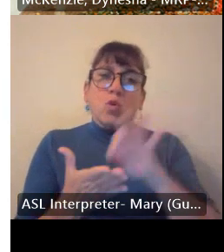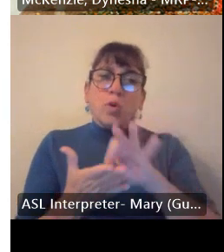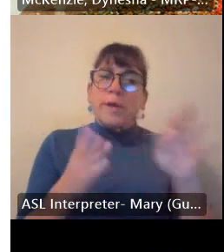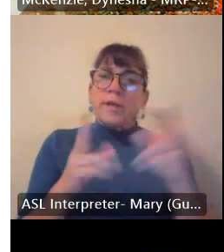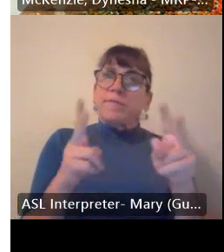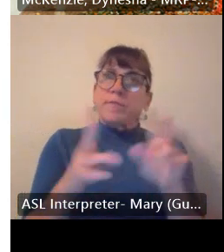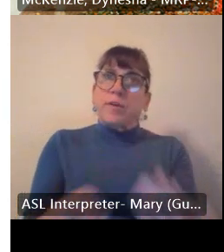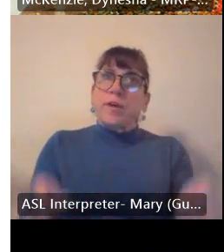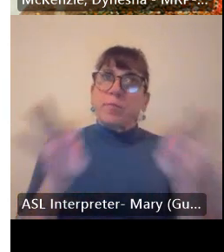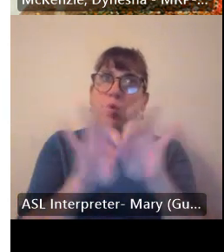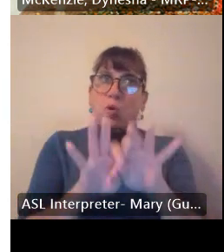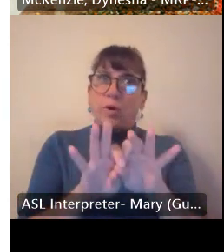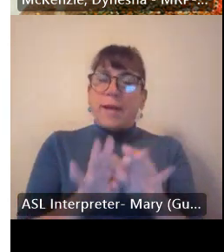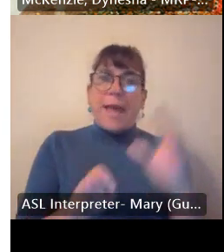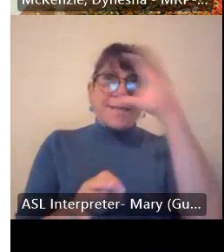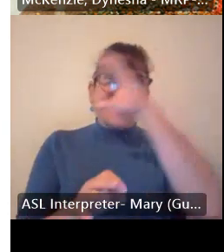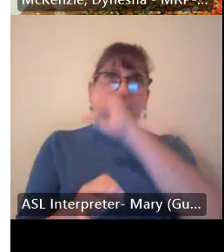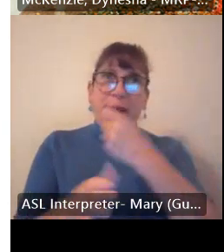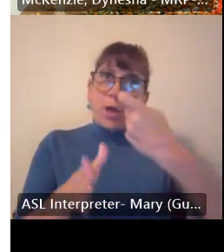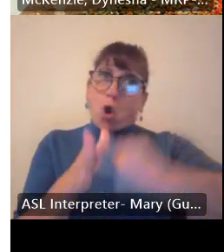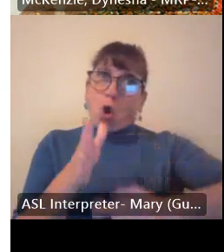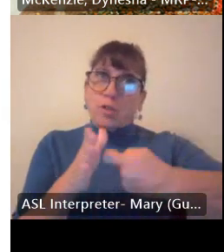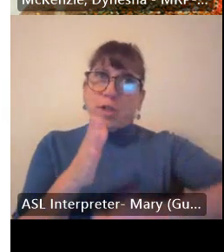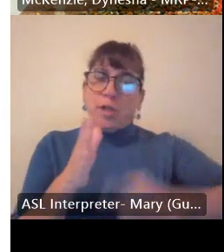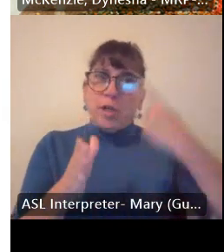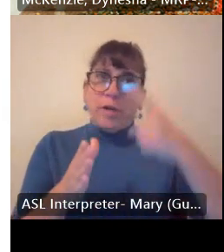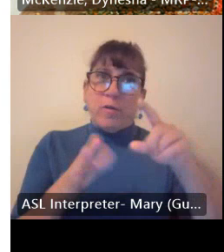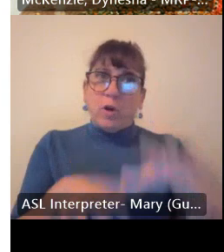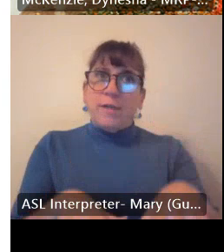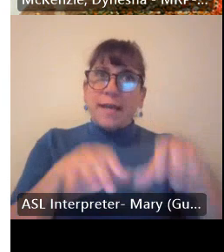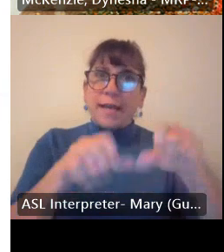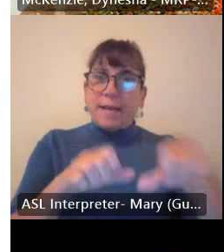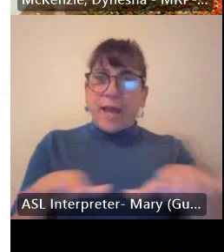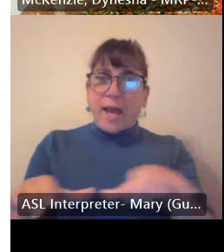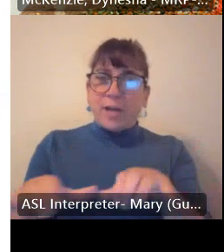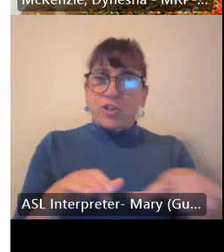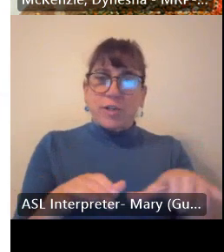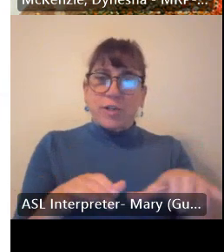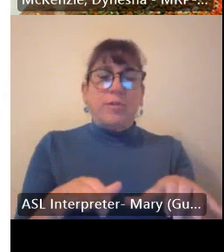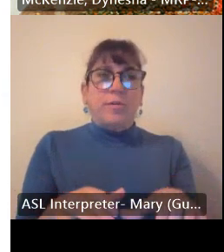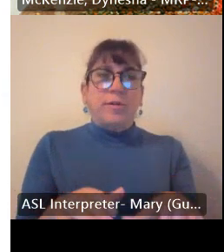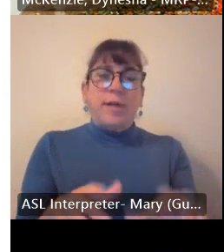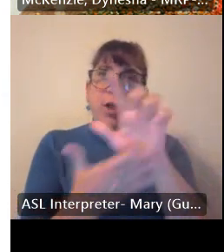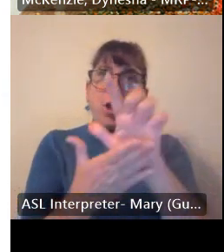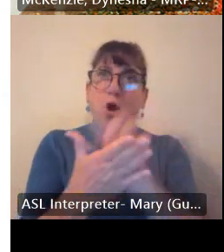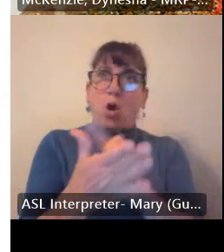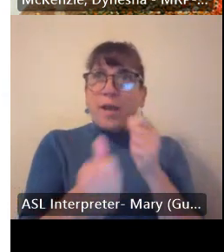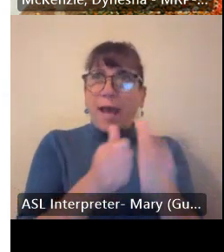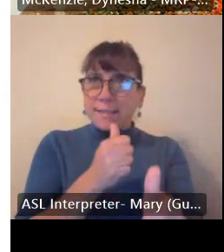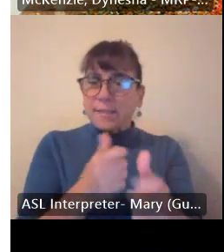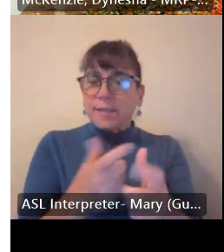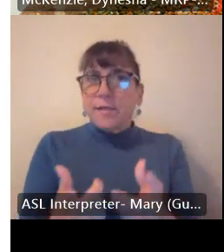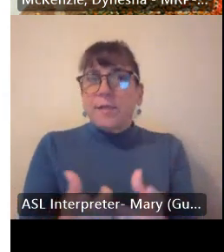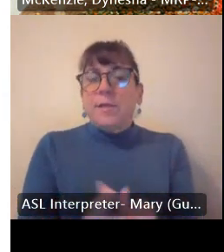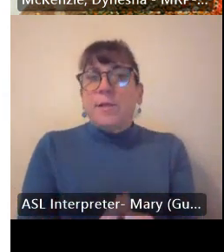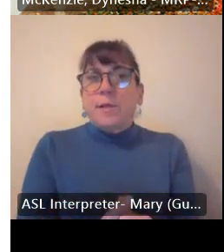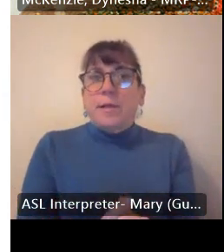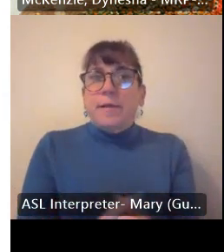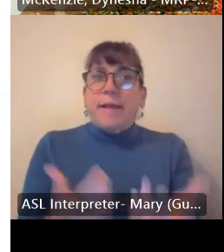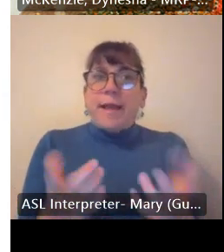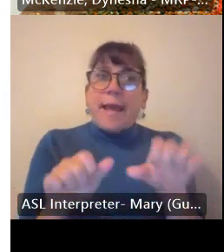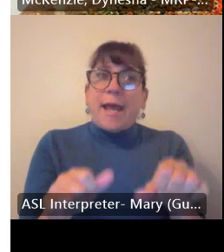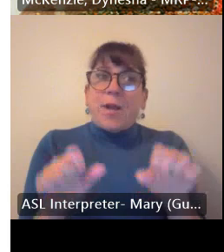important. The estimated costs of taking an action or getting a law enacted can make